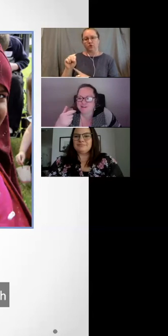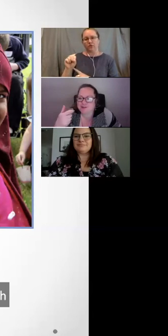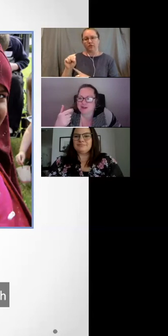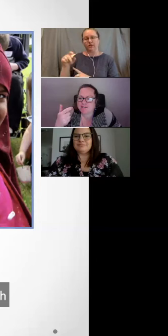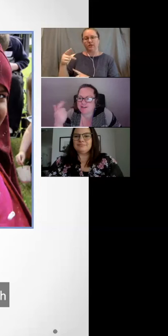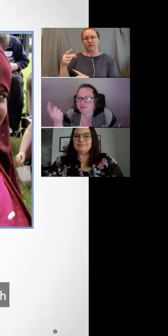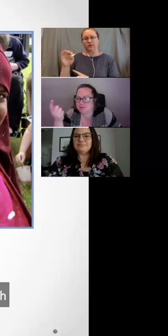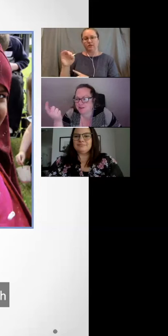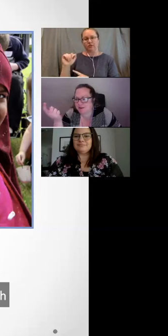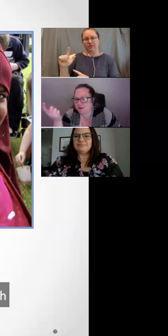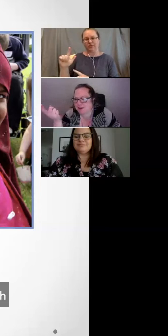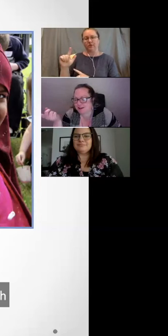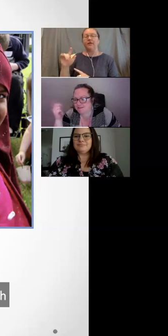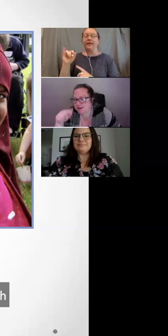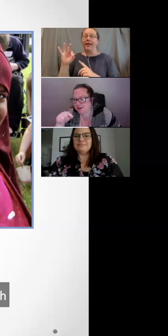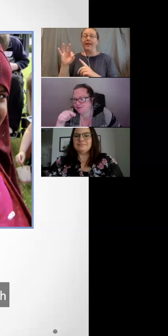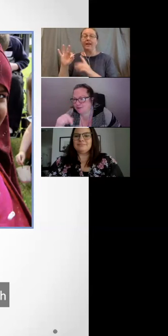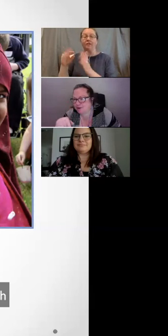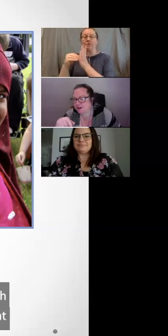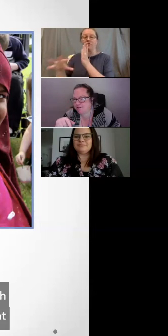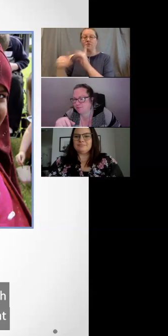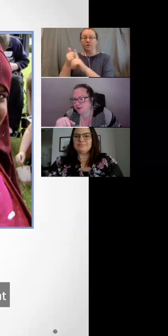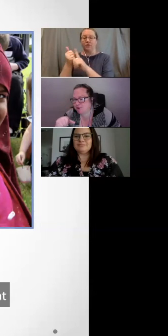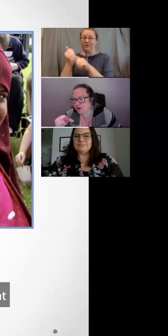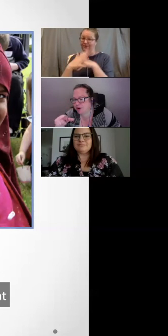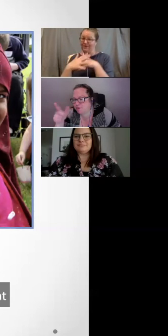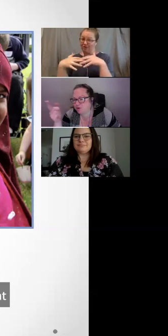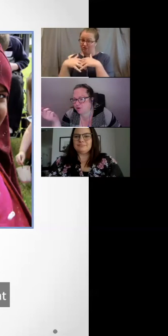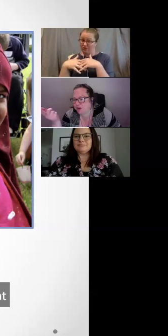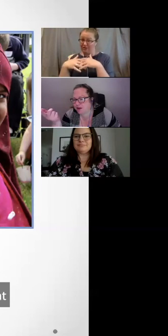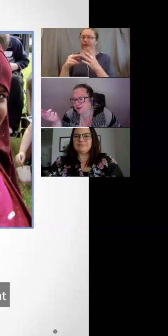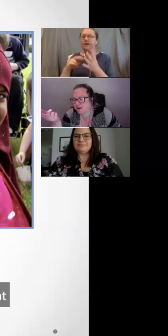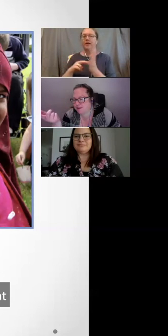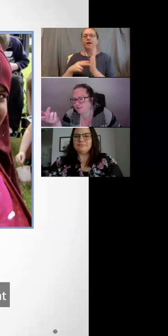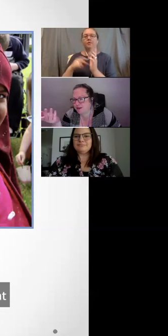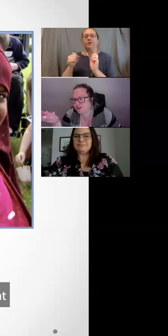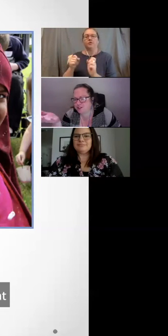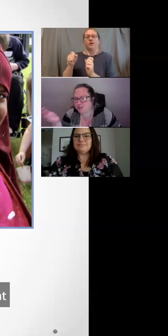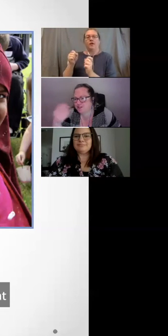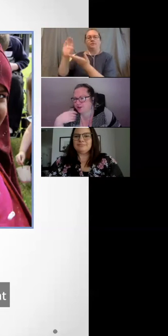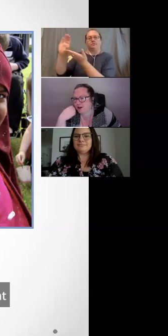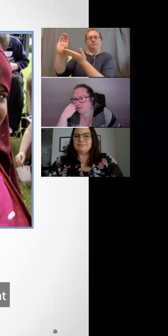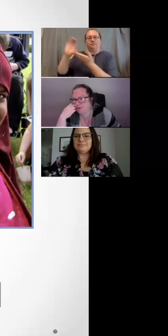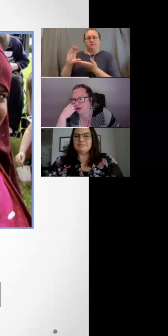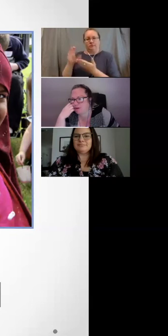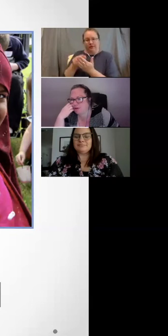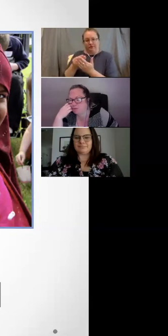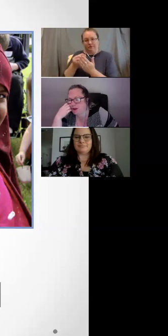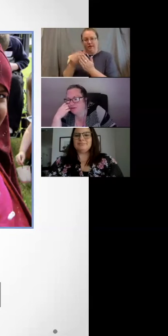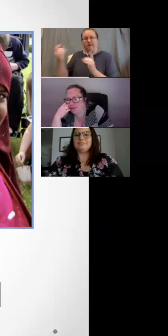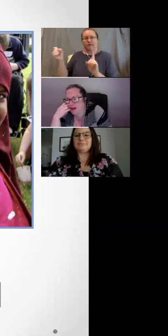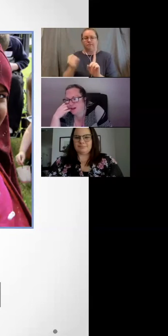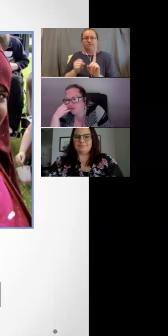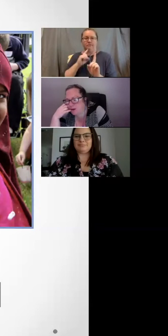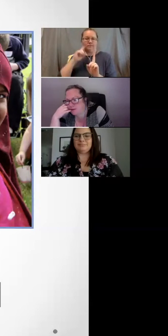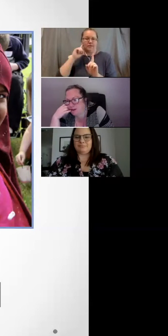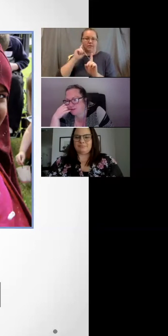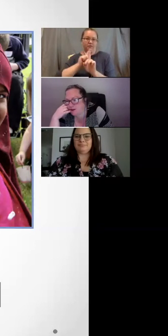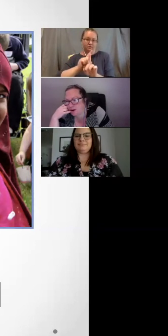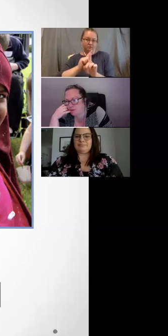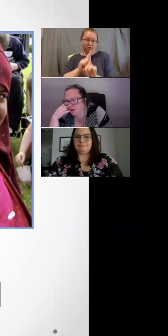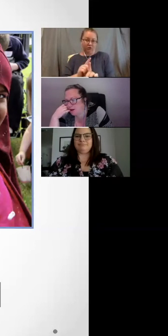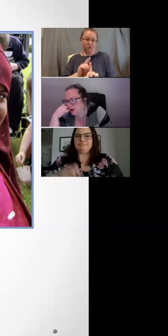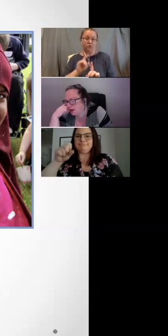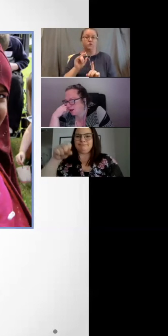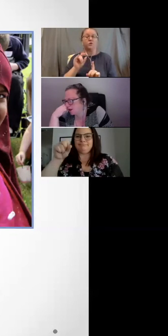Fiona. So that is another way that we can get funding for a deaf mentor, and I'm sure that PDHHS could help the family to apply for that as well if